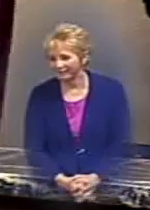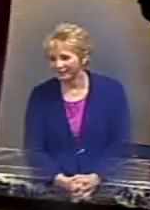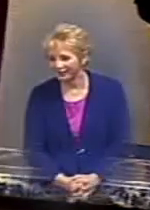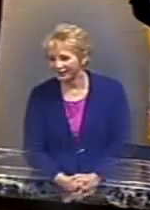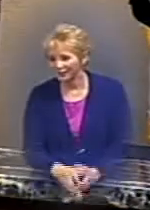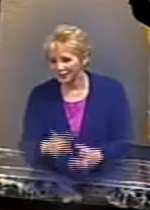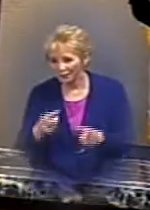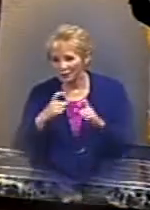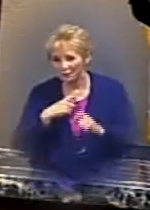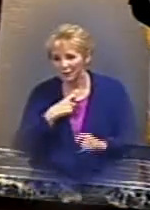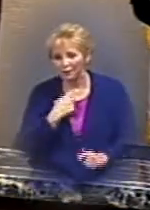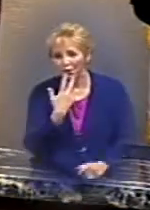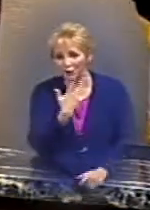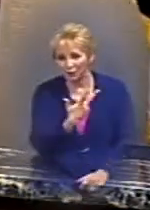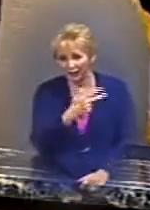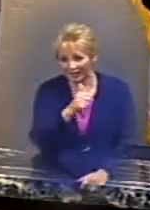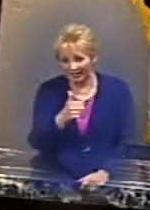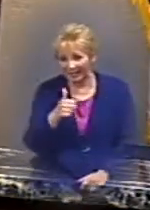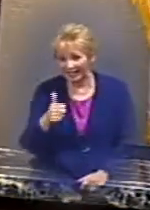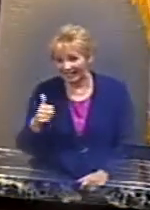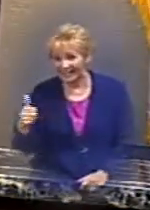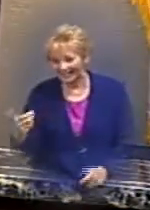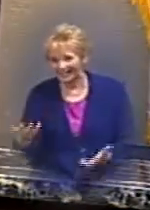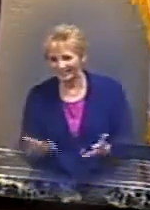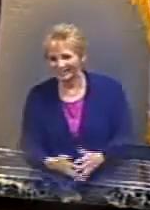Give you the three pens.